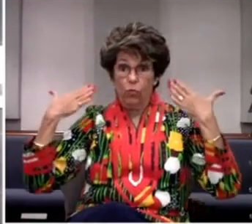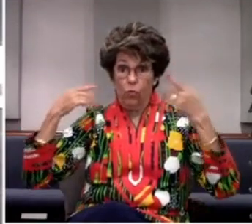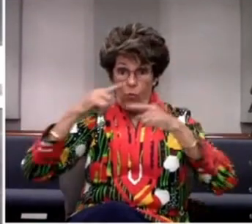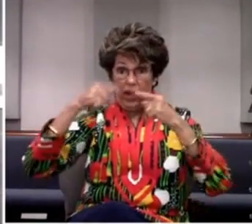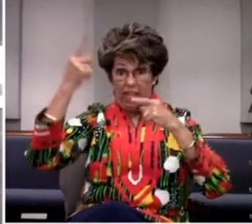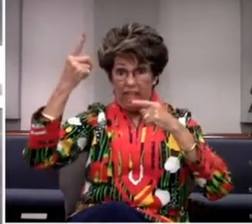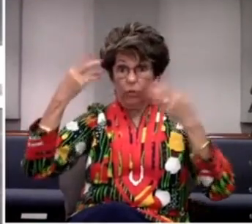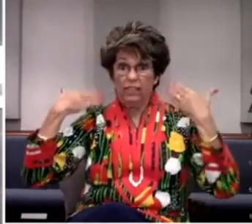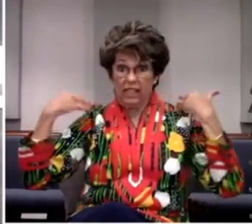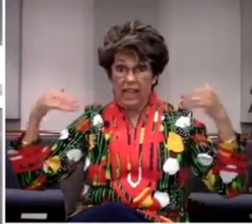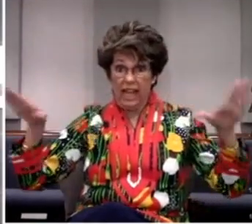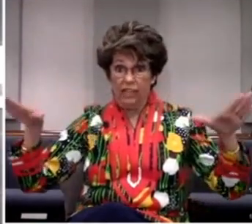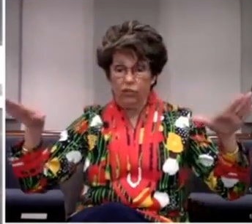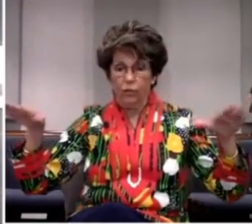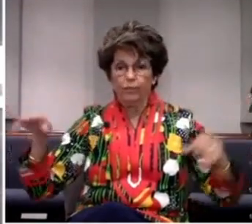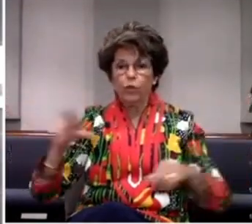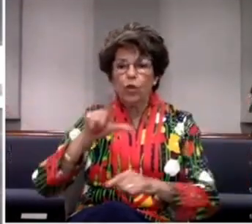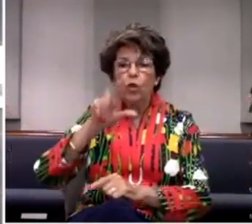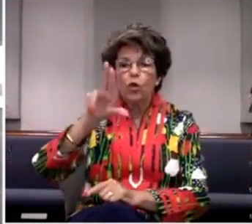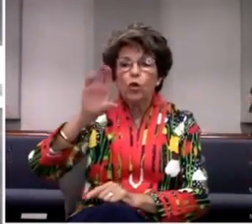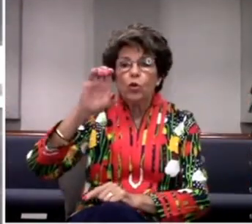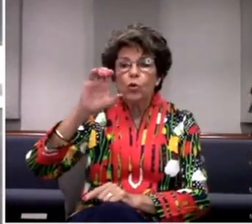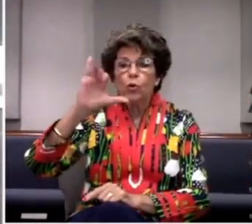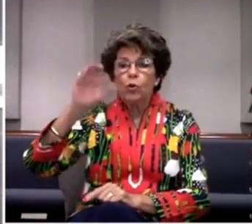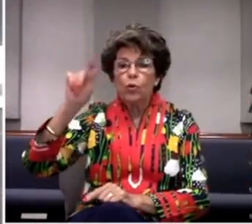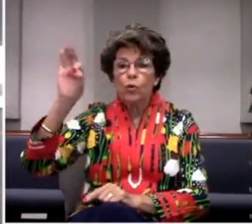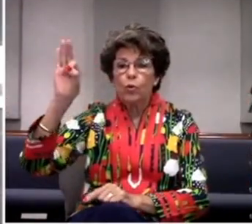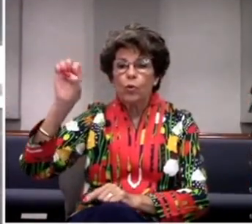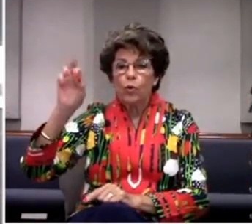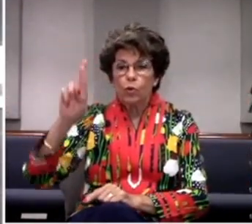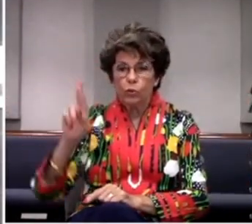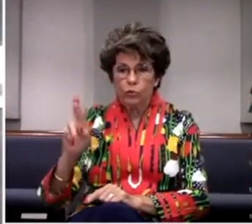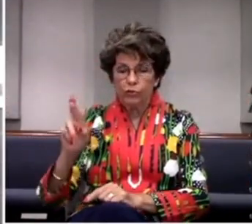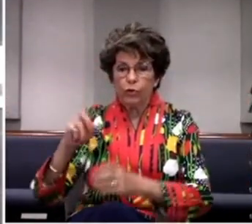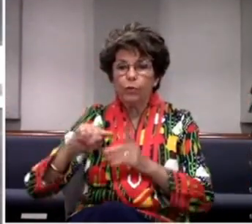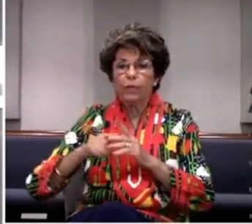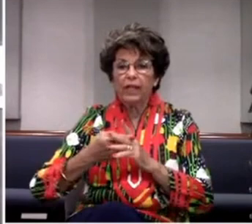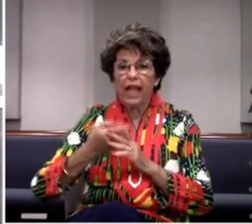Lucifer began his creation in heaven.